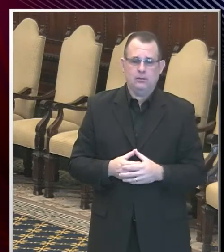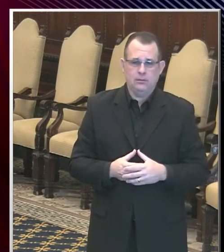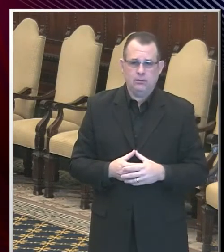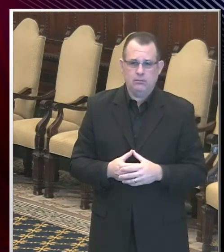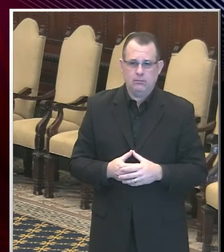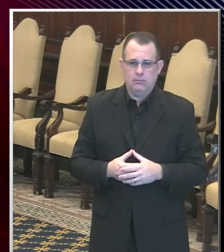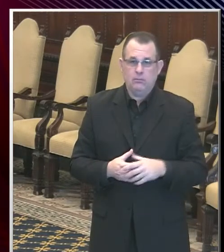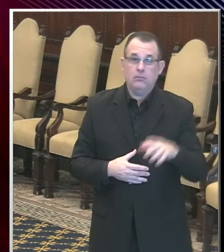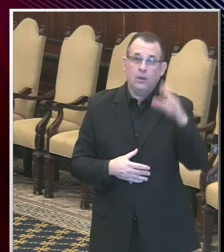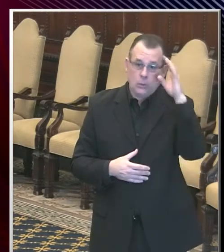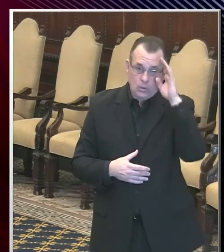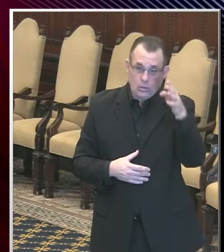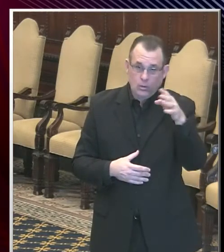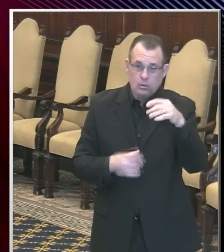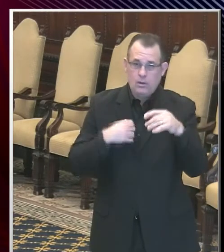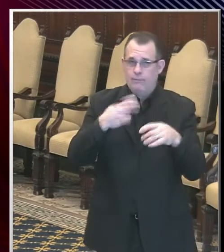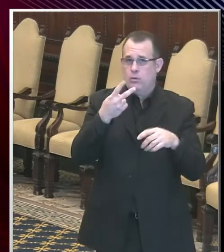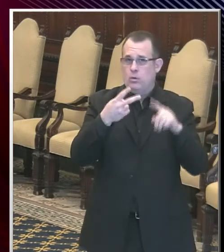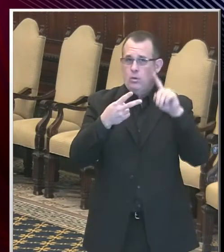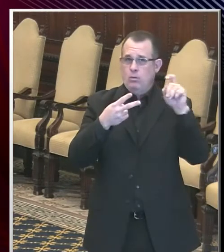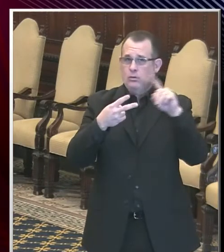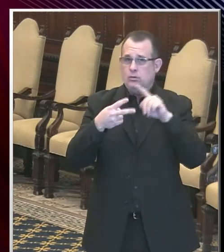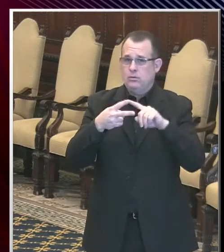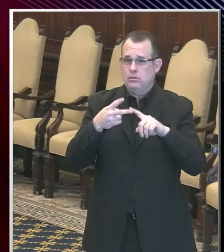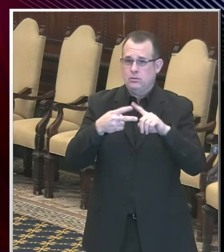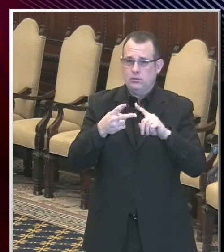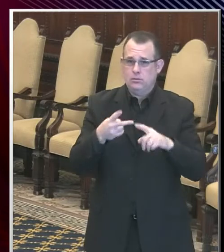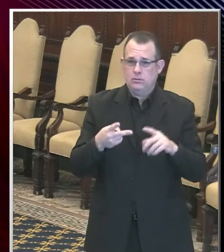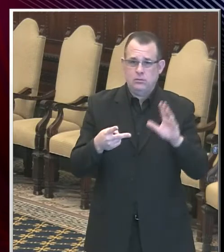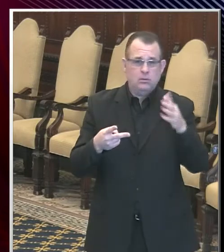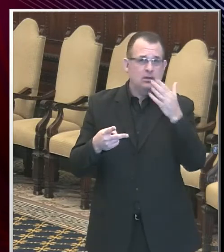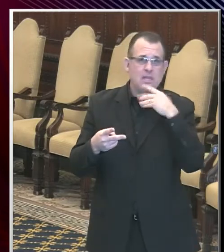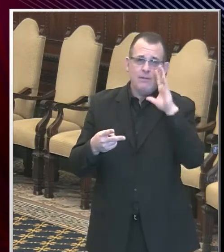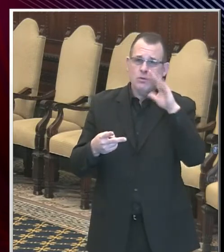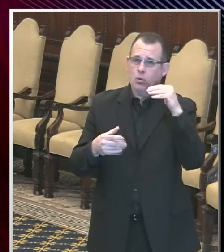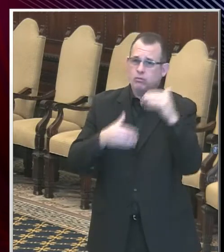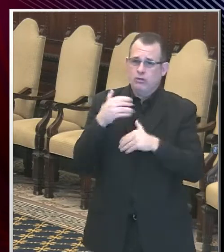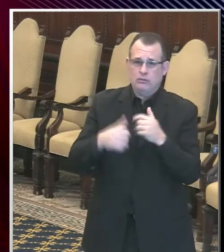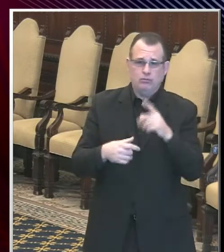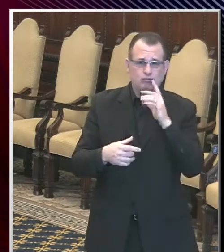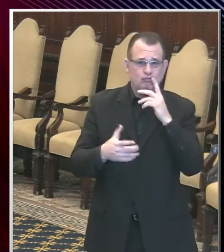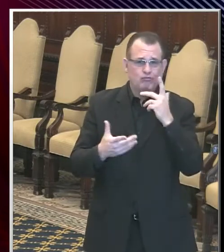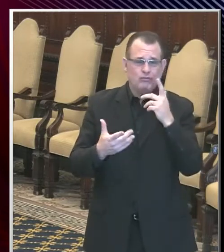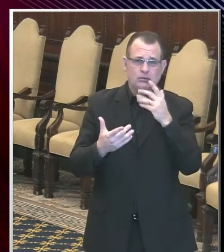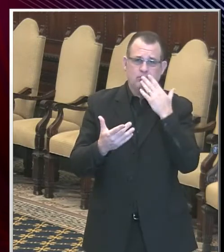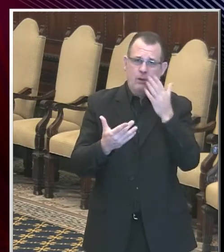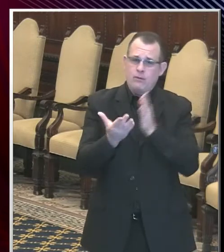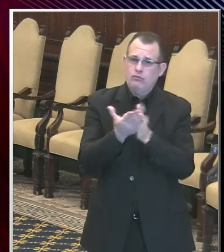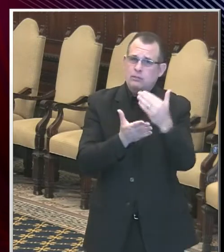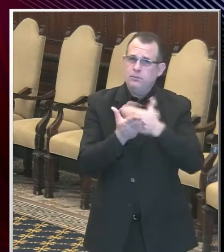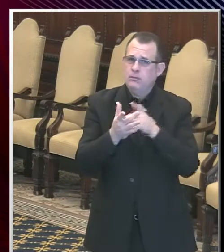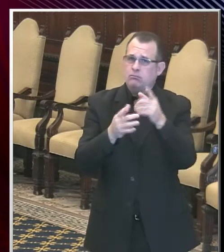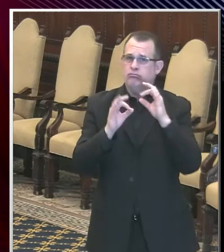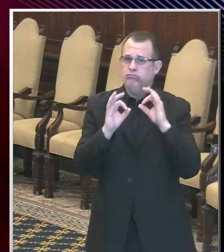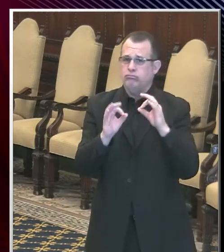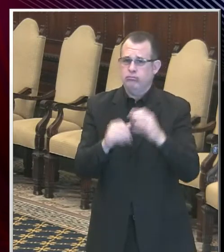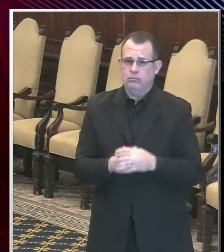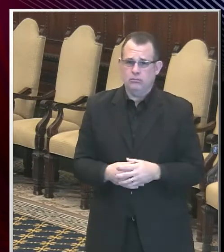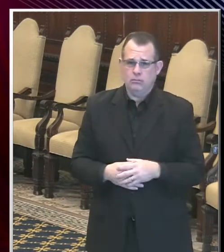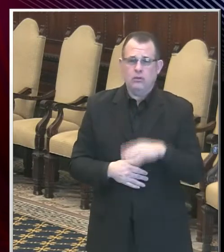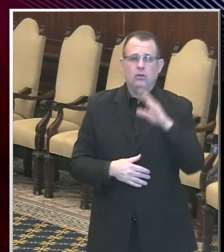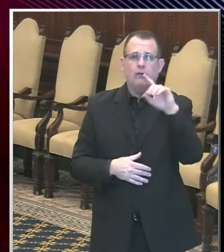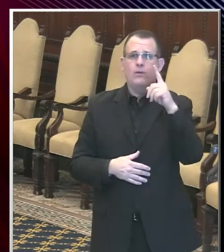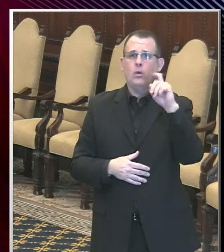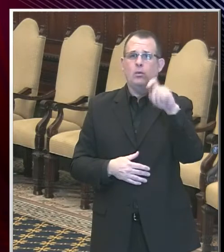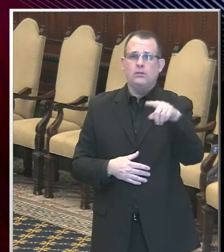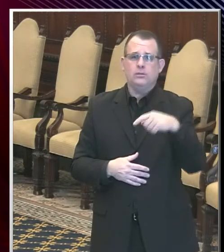I have two questions, and thank you for this process. Very transparent. The first question is a